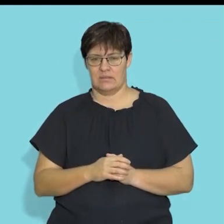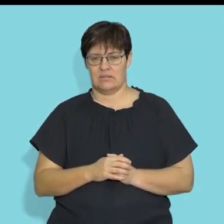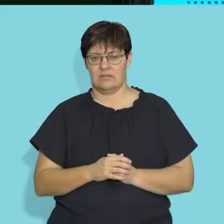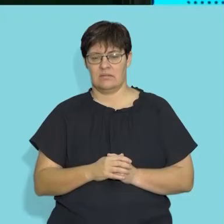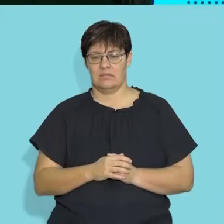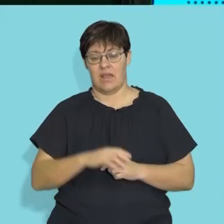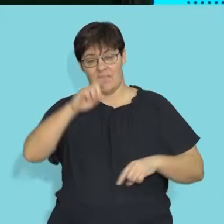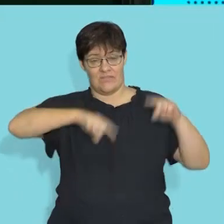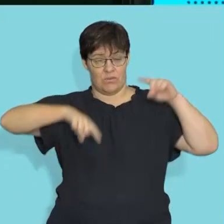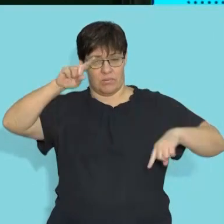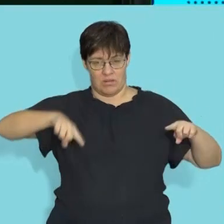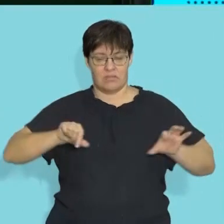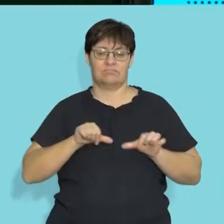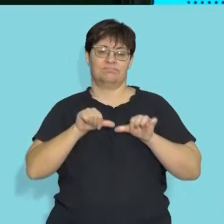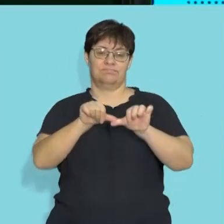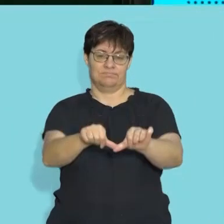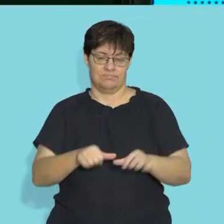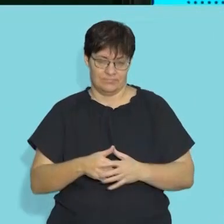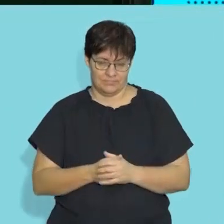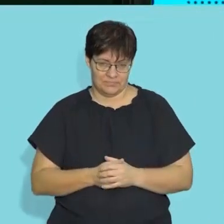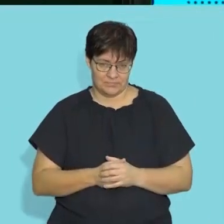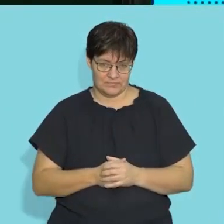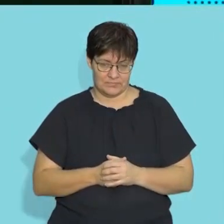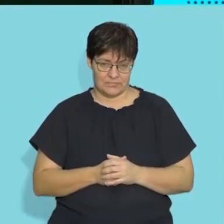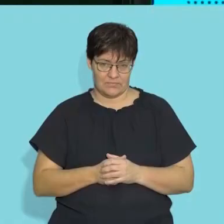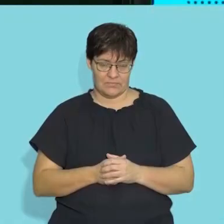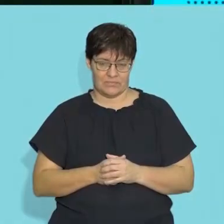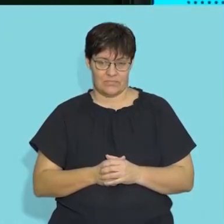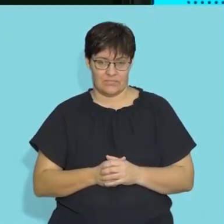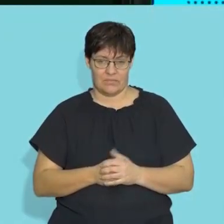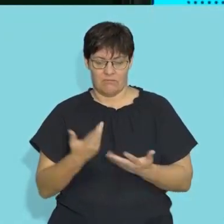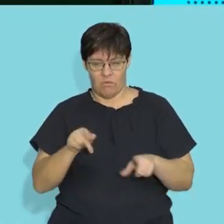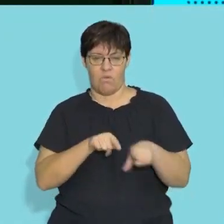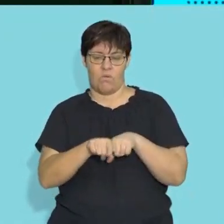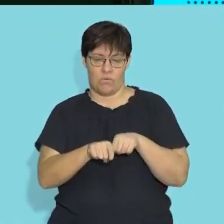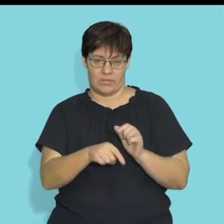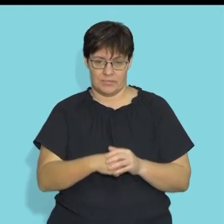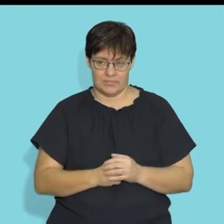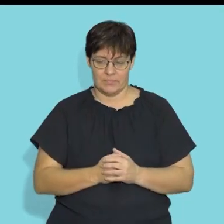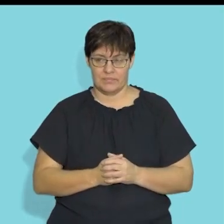your variables remain constant during the experiment.